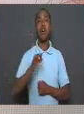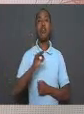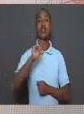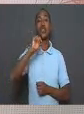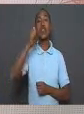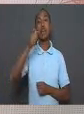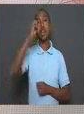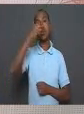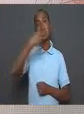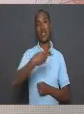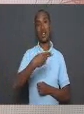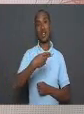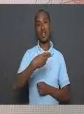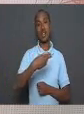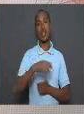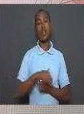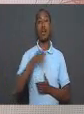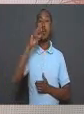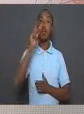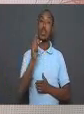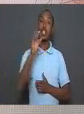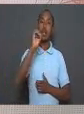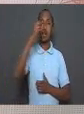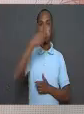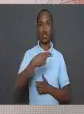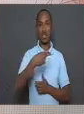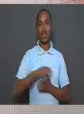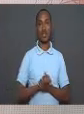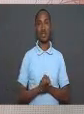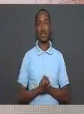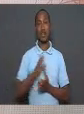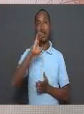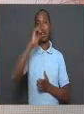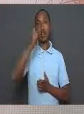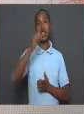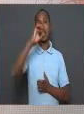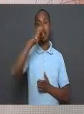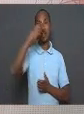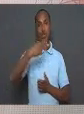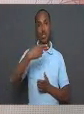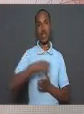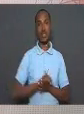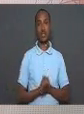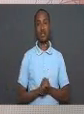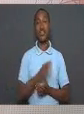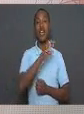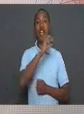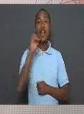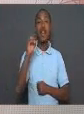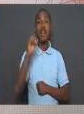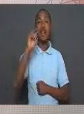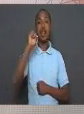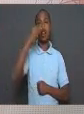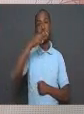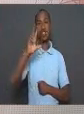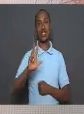sodium hydroxide, potassium hydroxide, calcium hydroxide, and